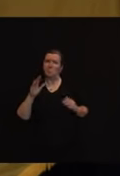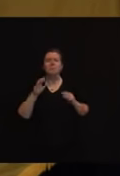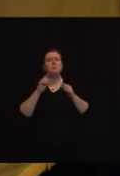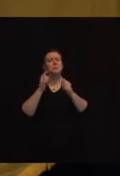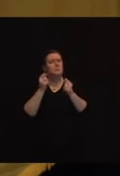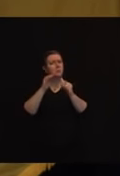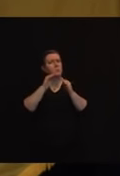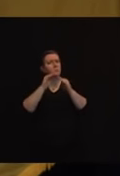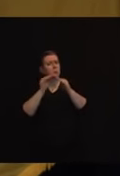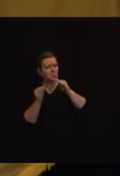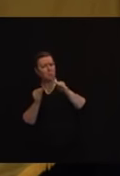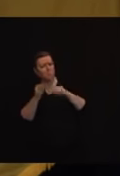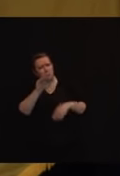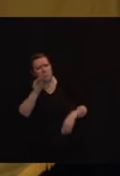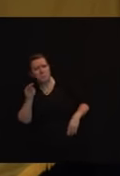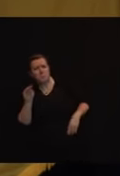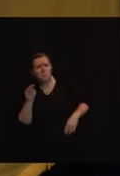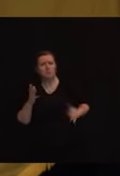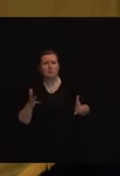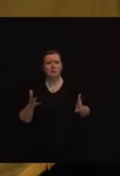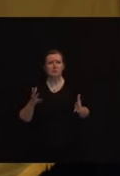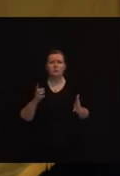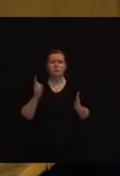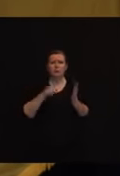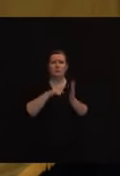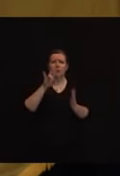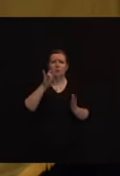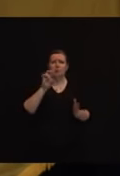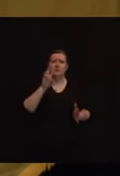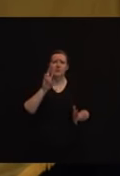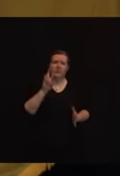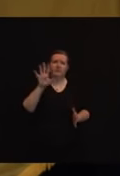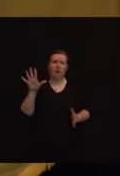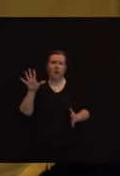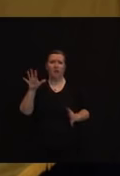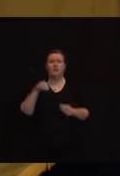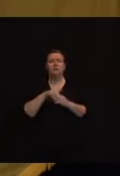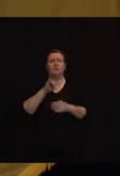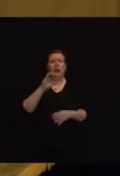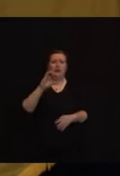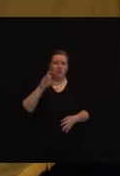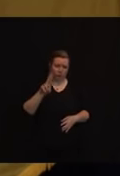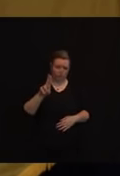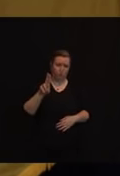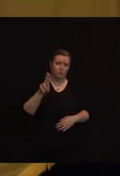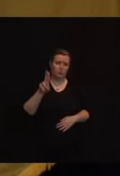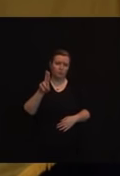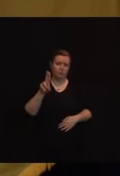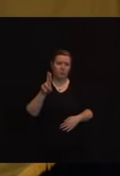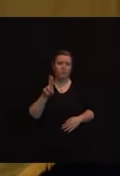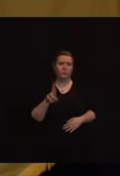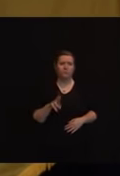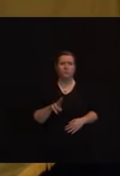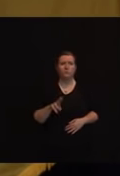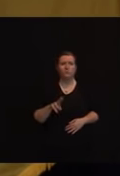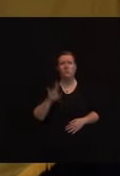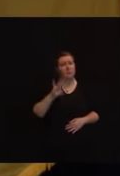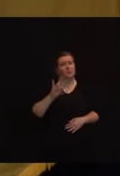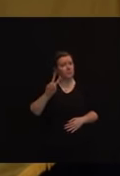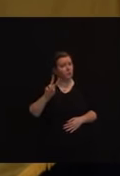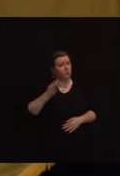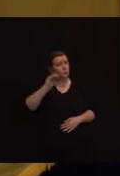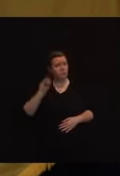There is 1,765 individuals in critical care, and 72% of them are on ventilators.